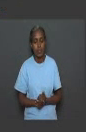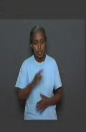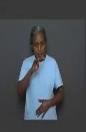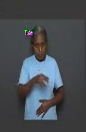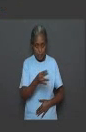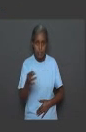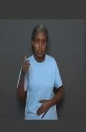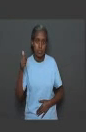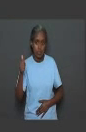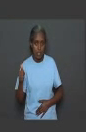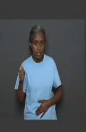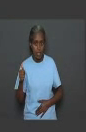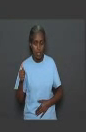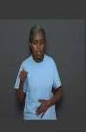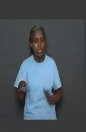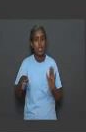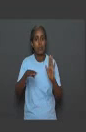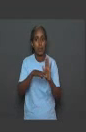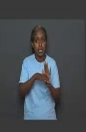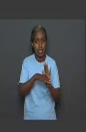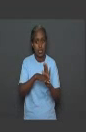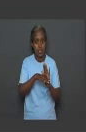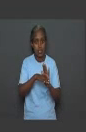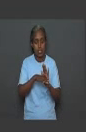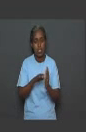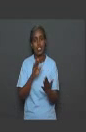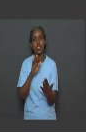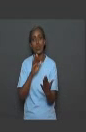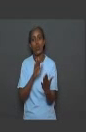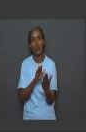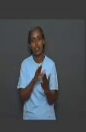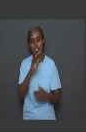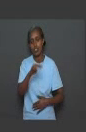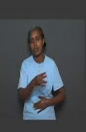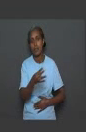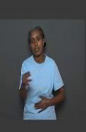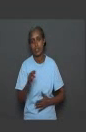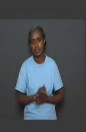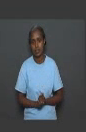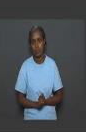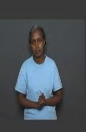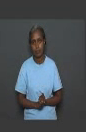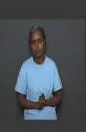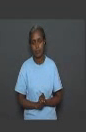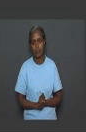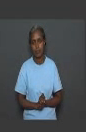Matrix A represents the coefficient matrix.